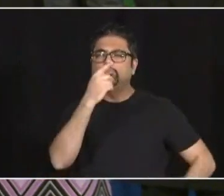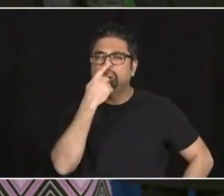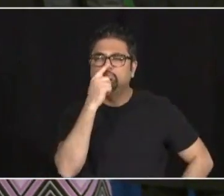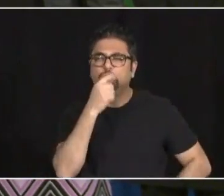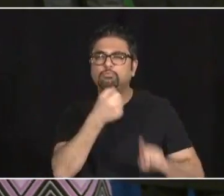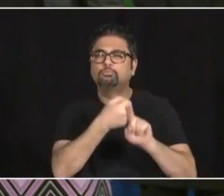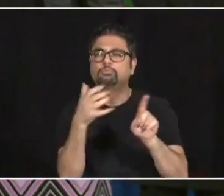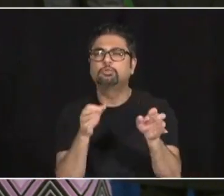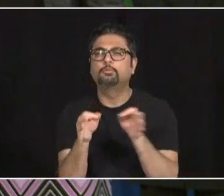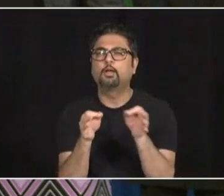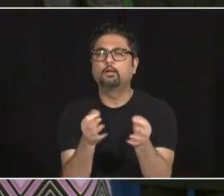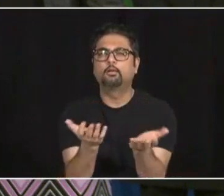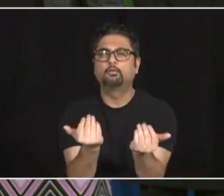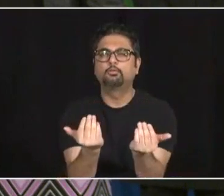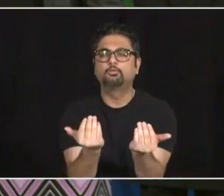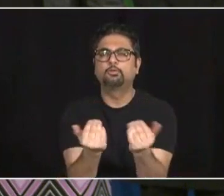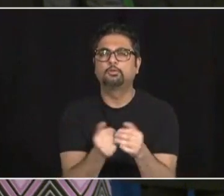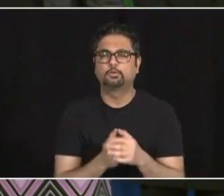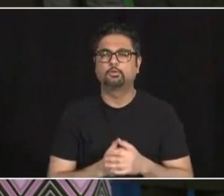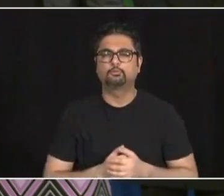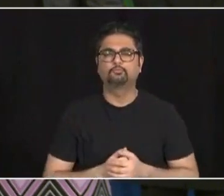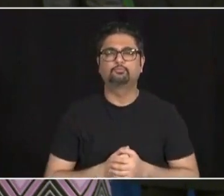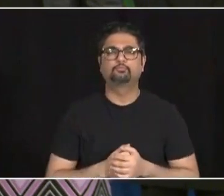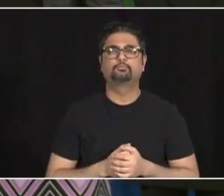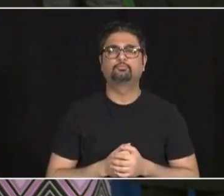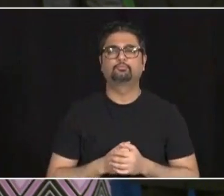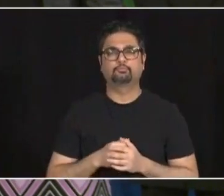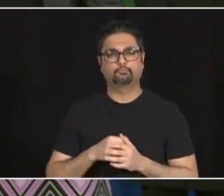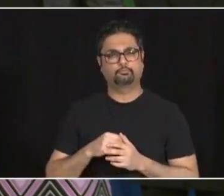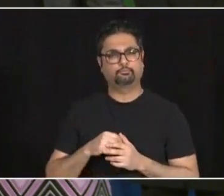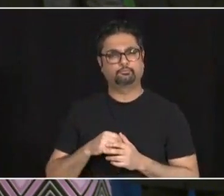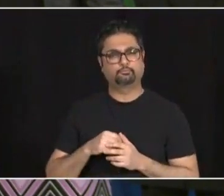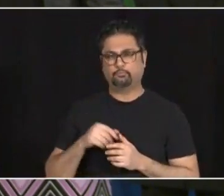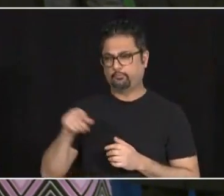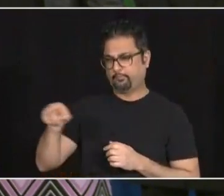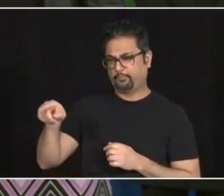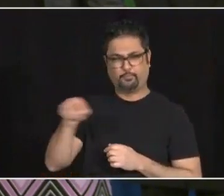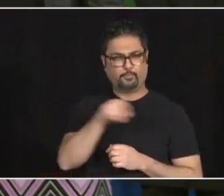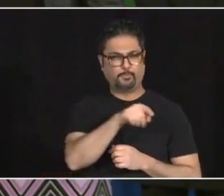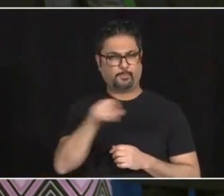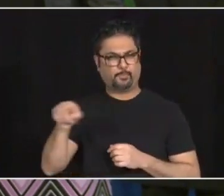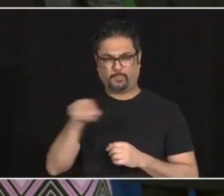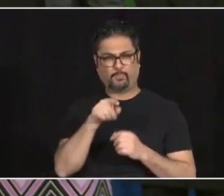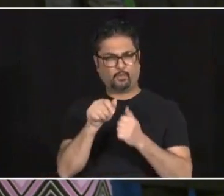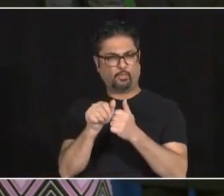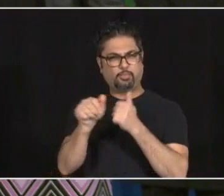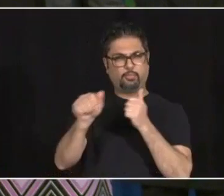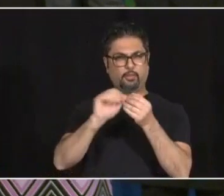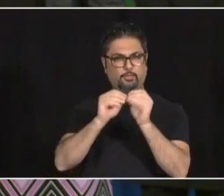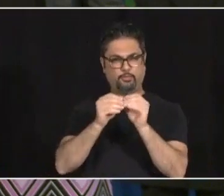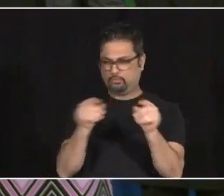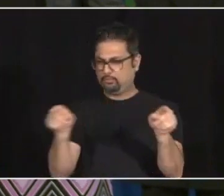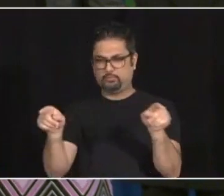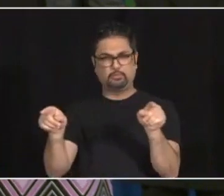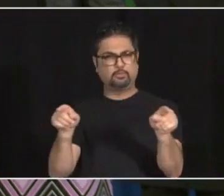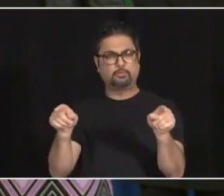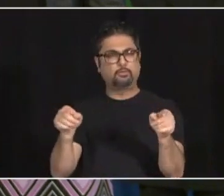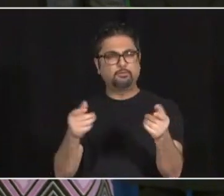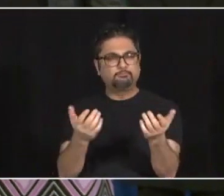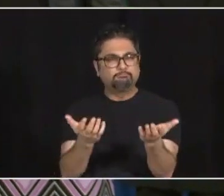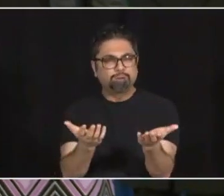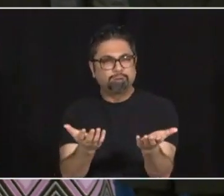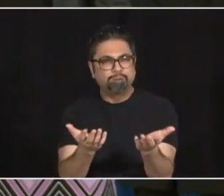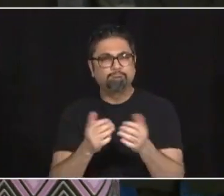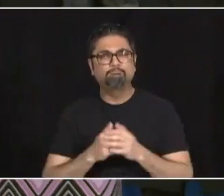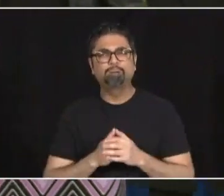you have relied for so long on the out-of-date data that until recently you had been using. I'll pass this